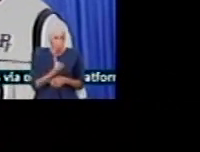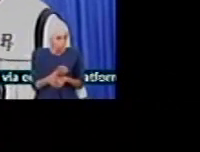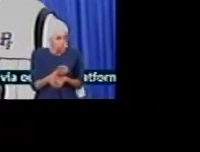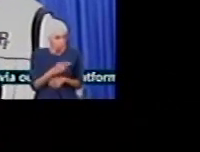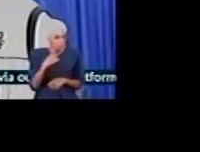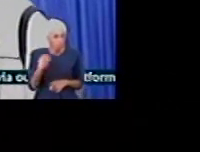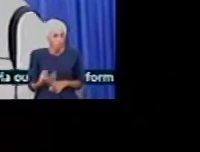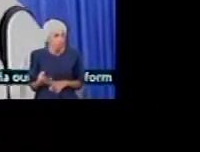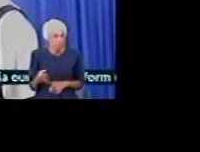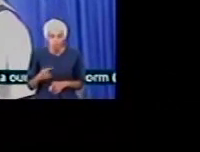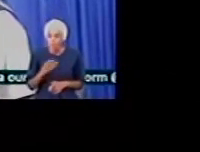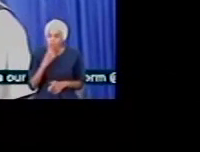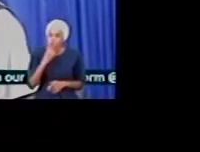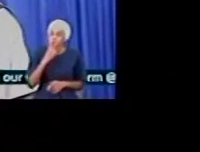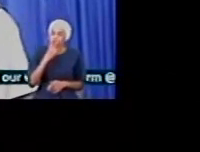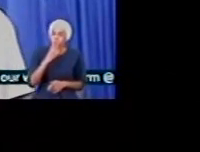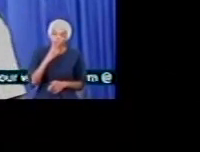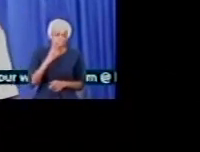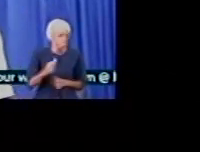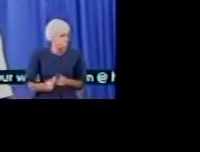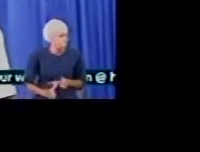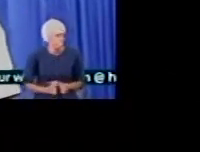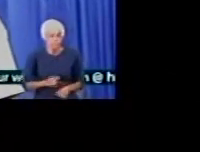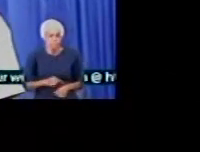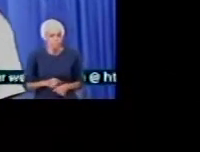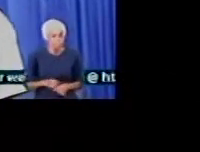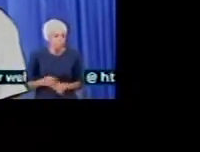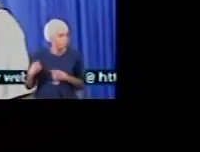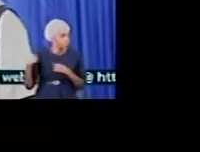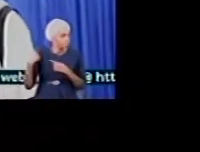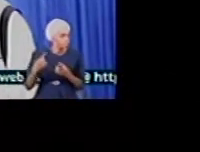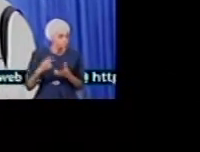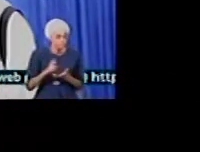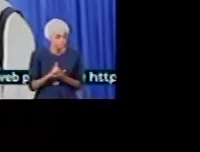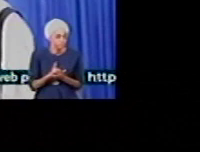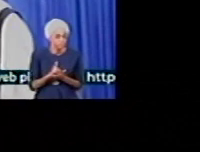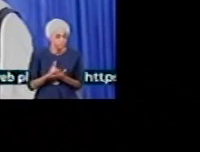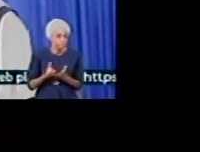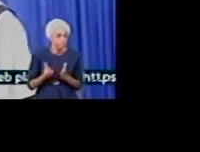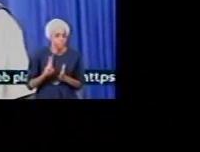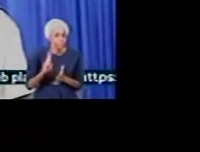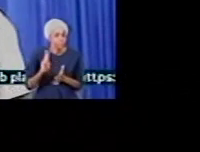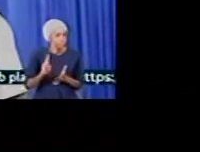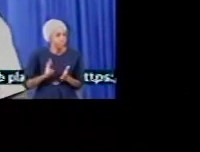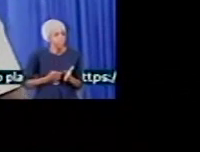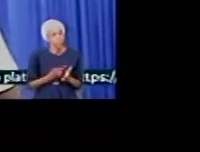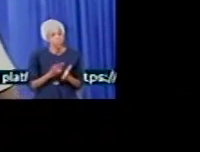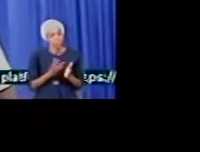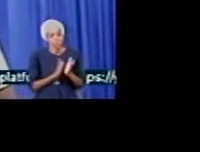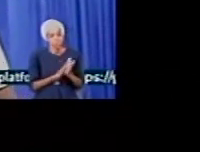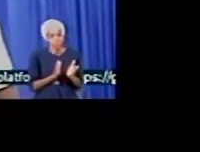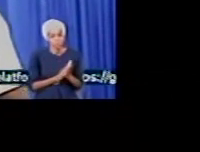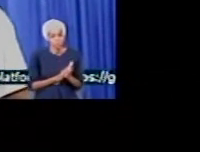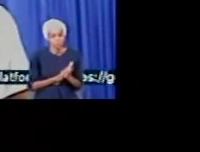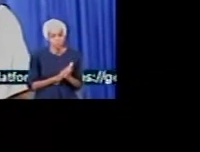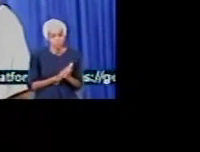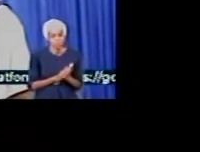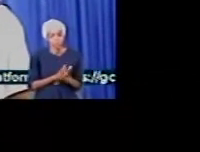I've been smoking. That was in 2014. I can't remember the last time I didn't smoke up to